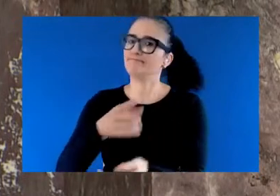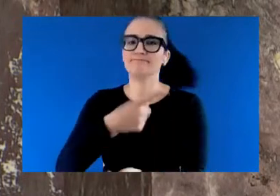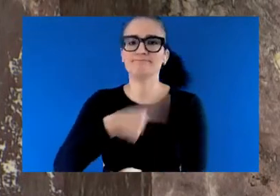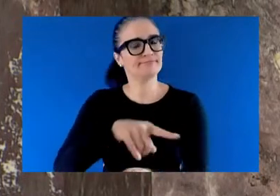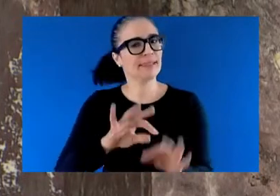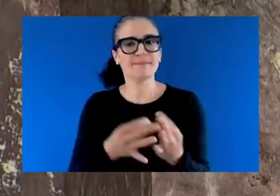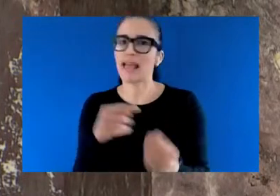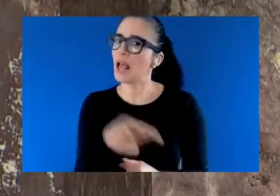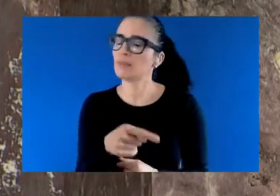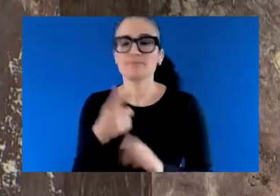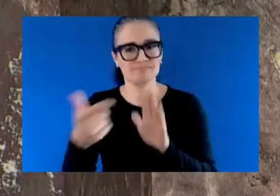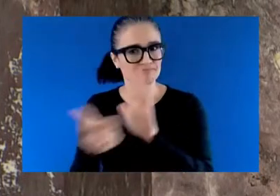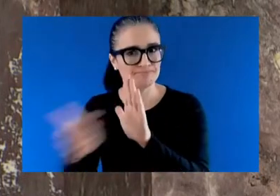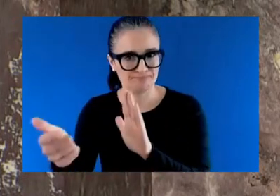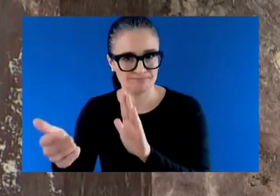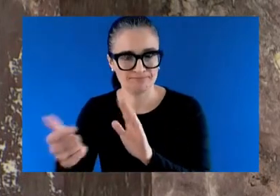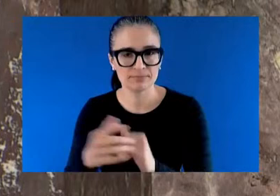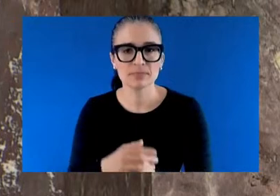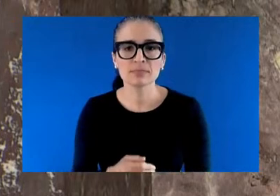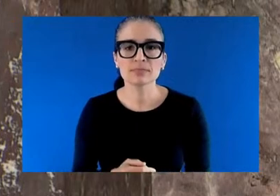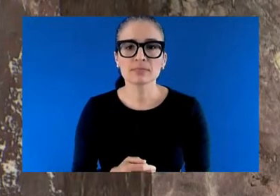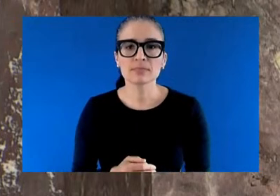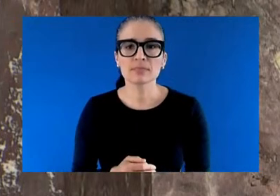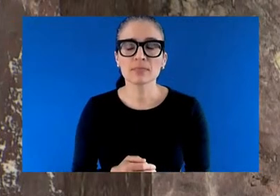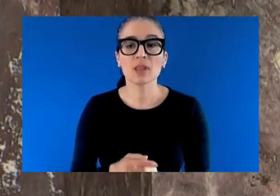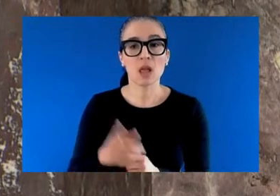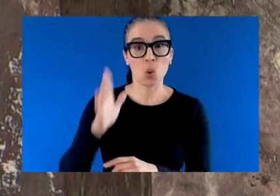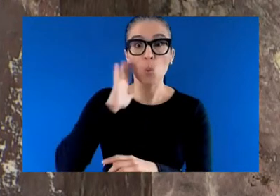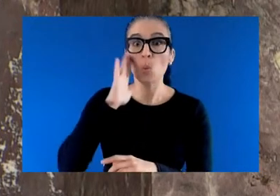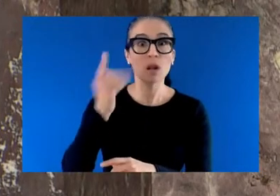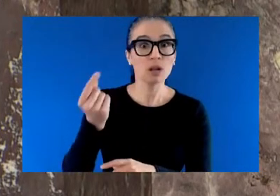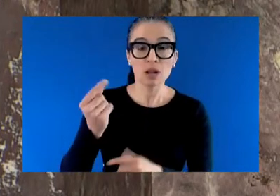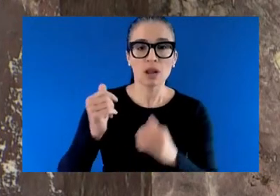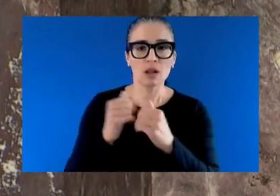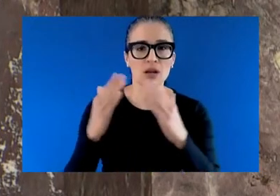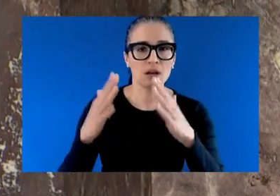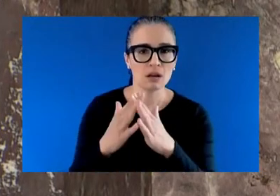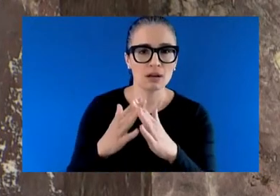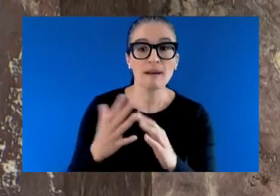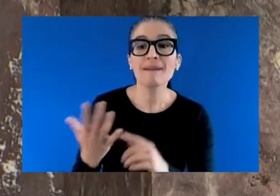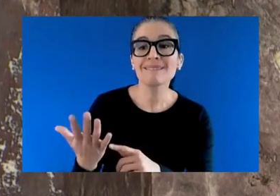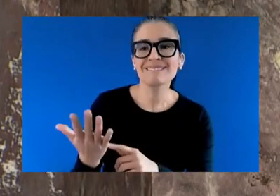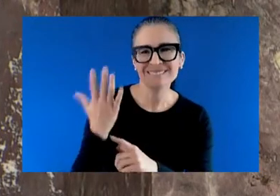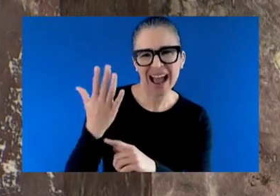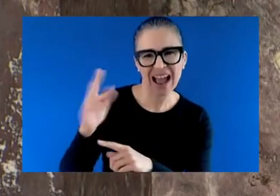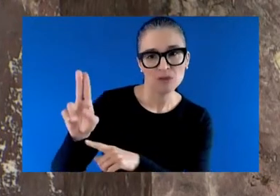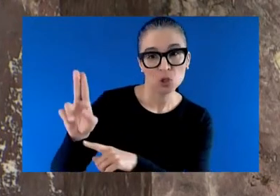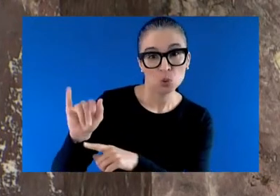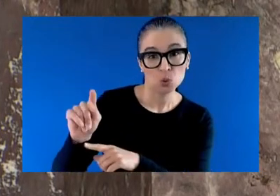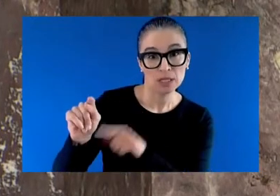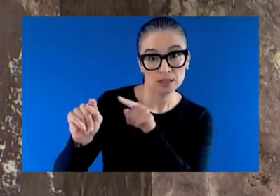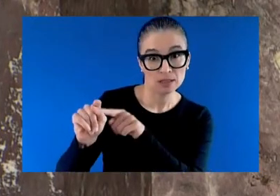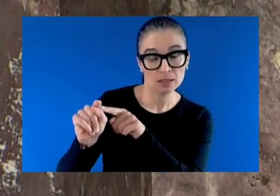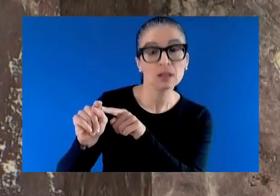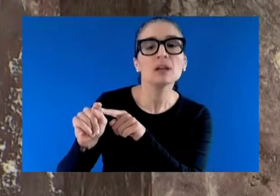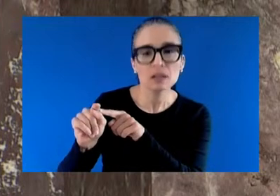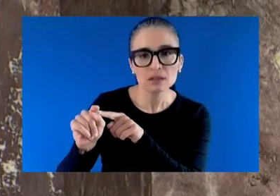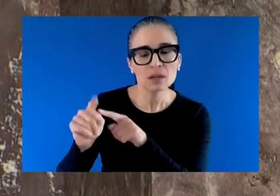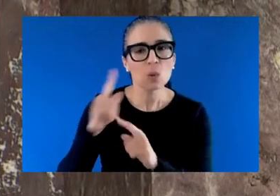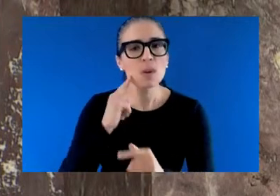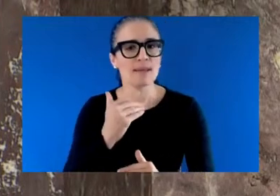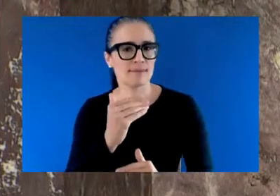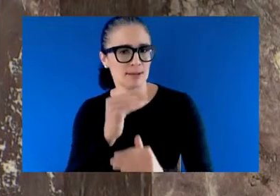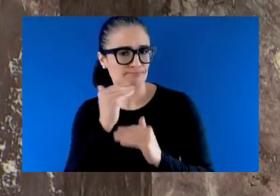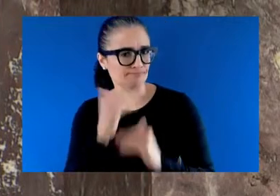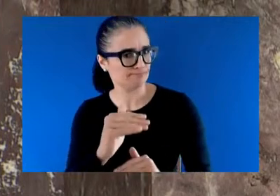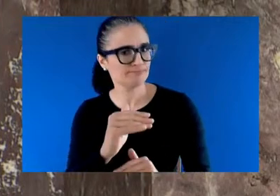and include a clear prohibition on issuing invalid eviction notices intended to harass or bully tenants into moving out.